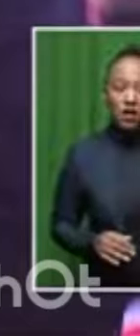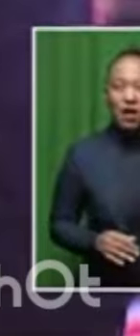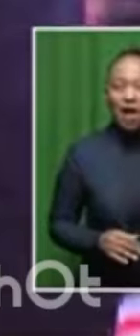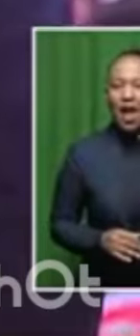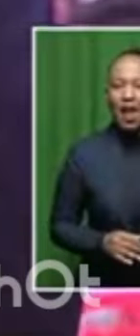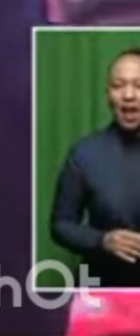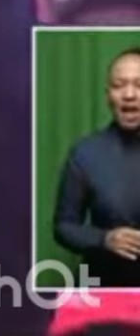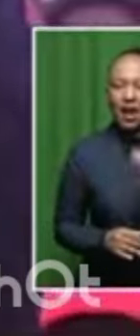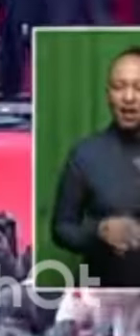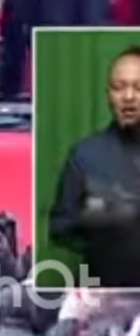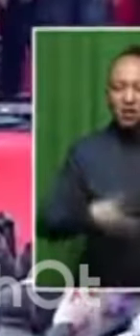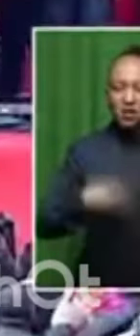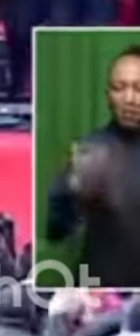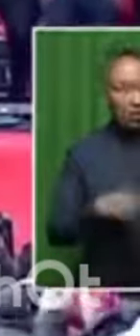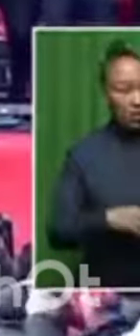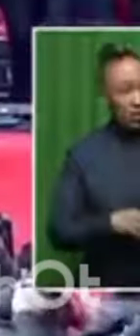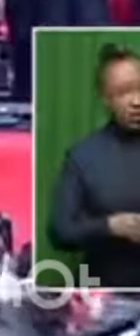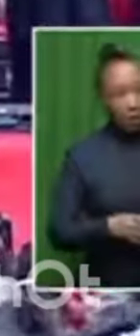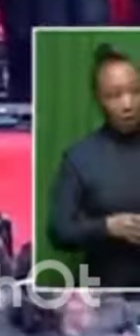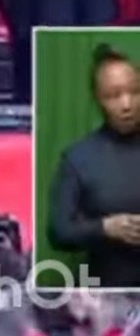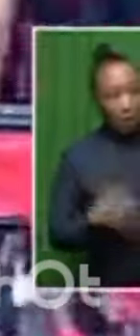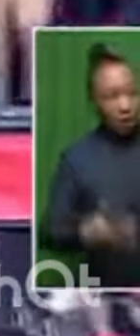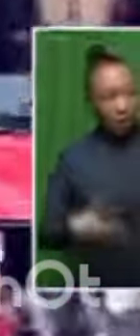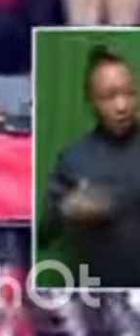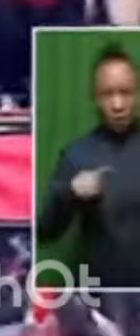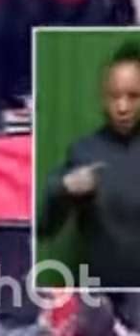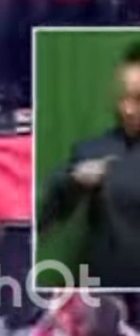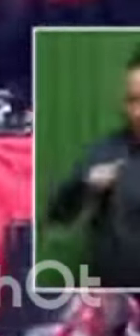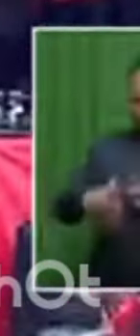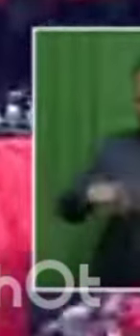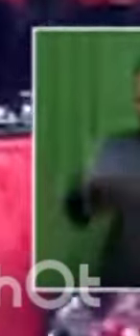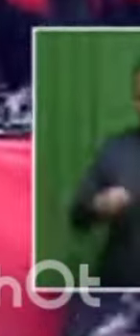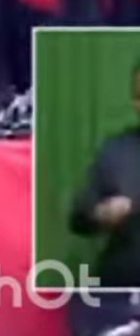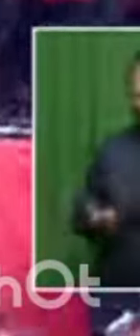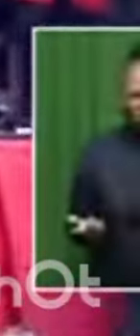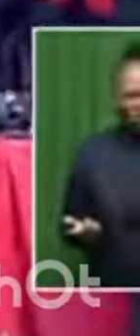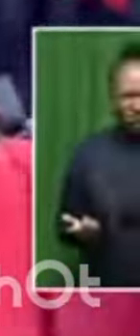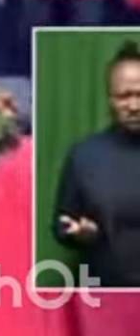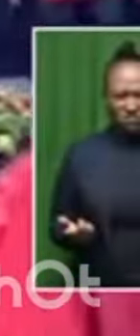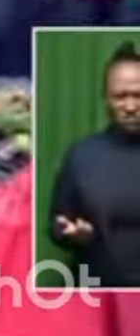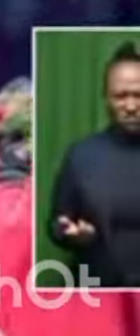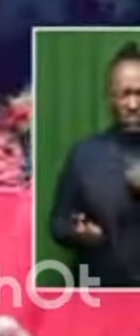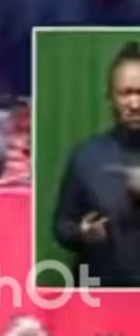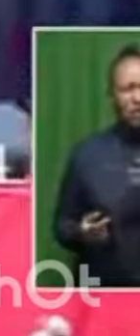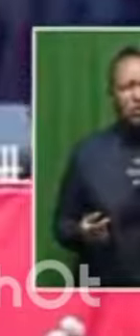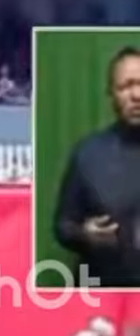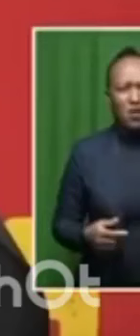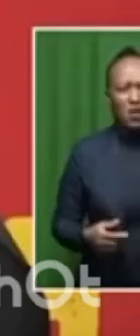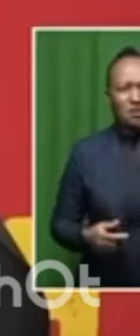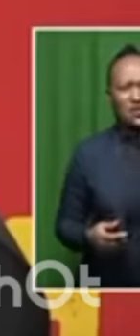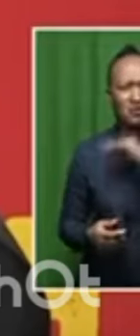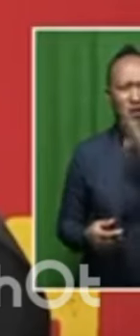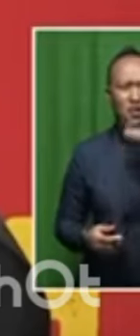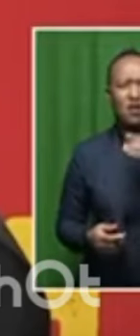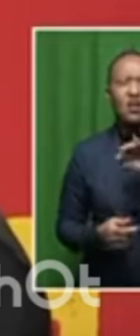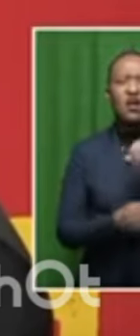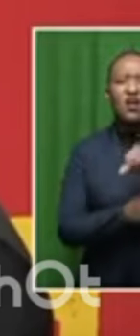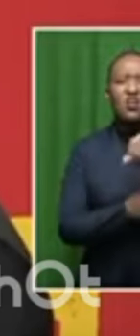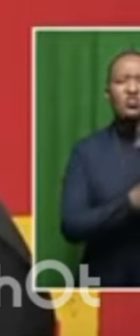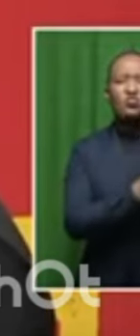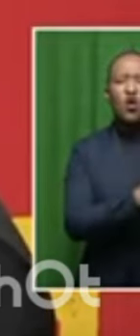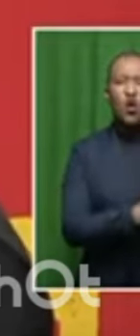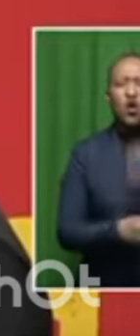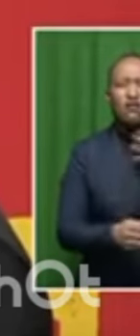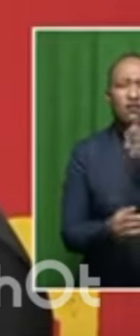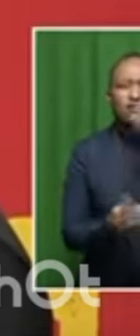accordingly. Malema is so resolute, he says that it will take more than VBS scandal to bring him down. But according to